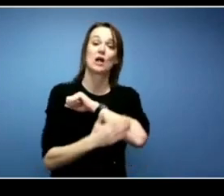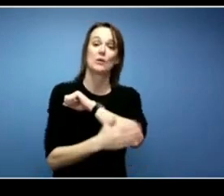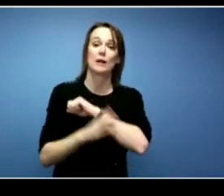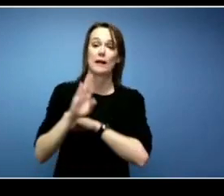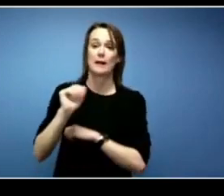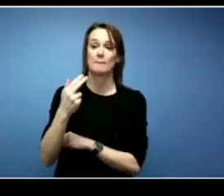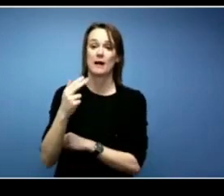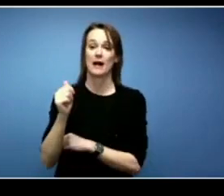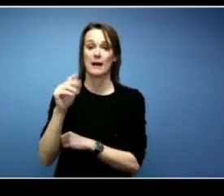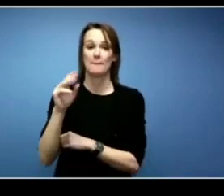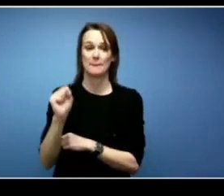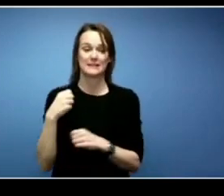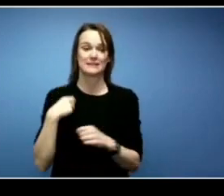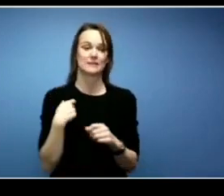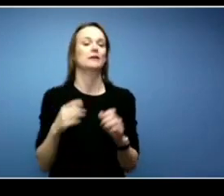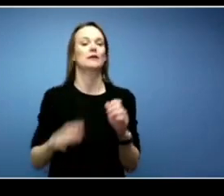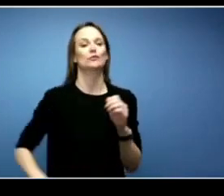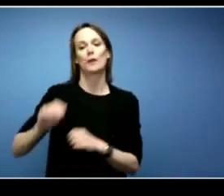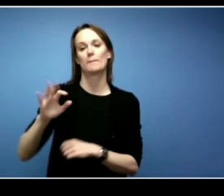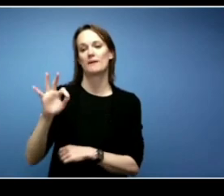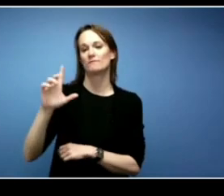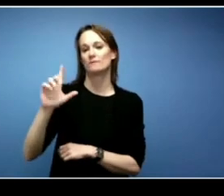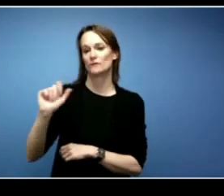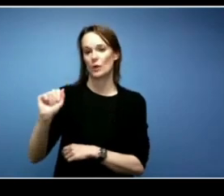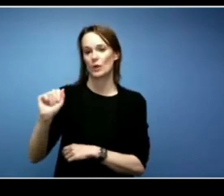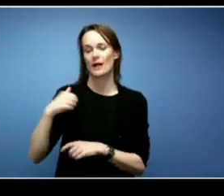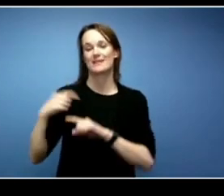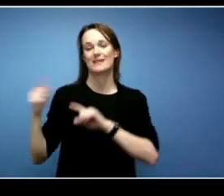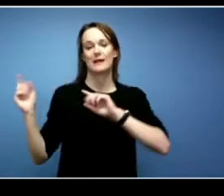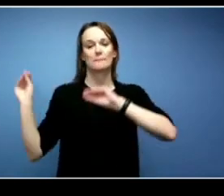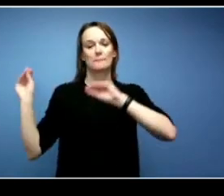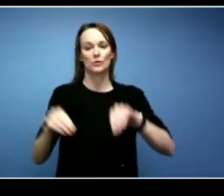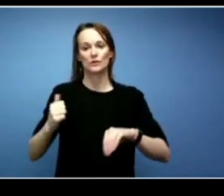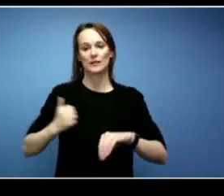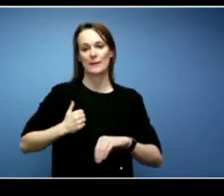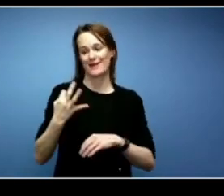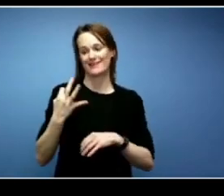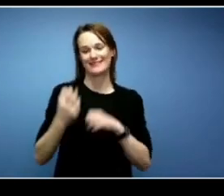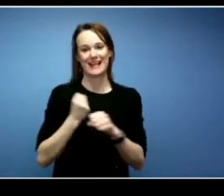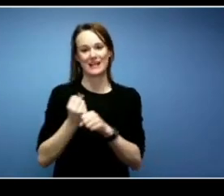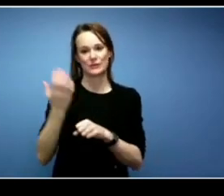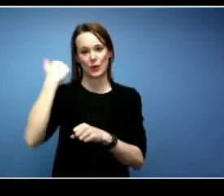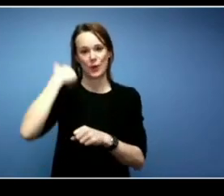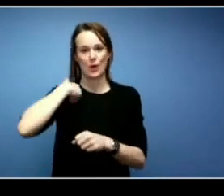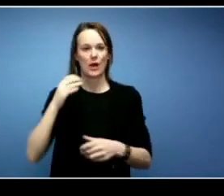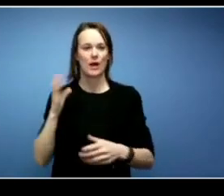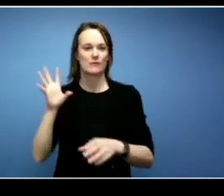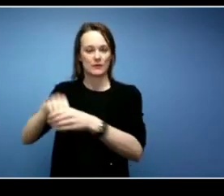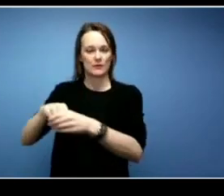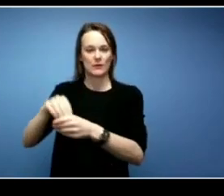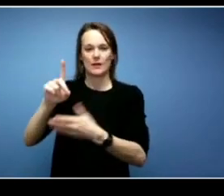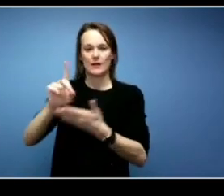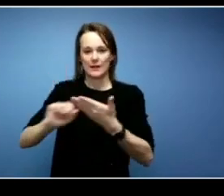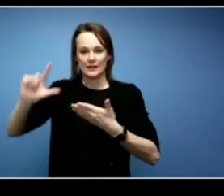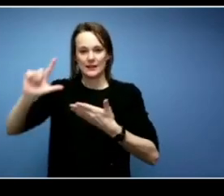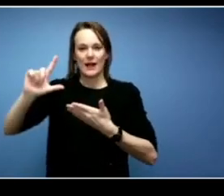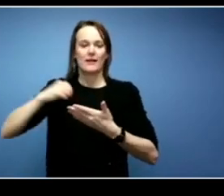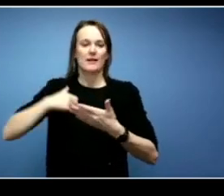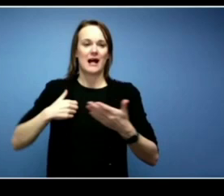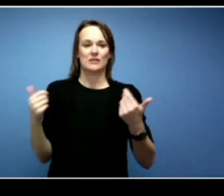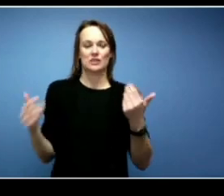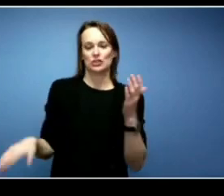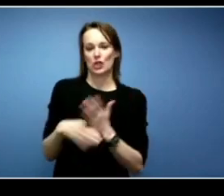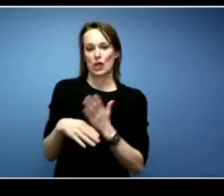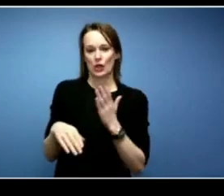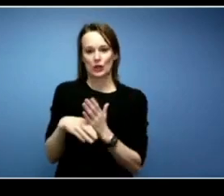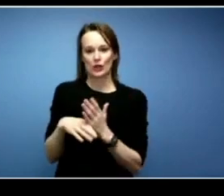I came to Canada about 9 years ago. Played soccer for Dow, retired 2 years early in my career, and then